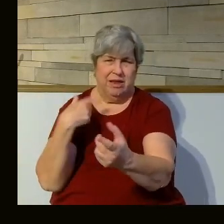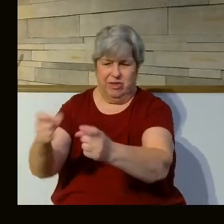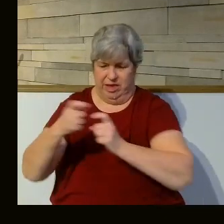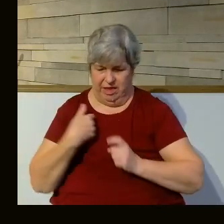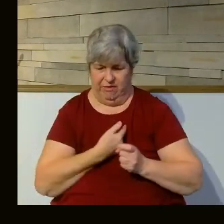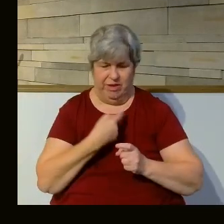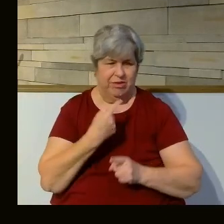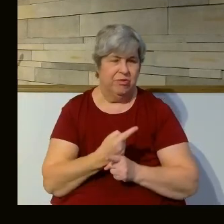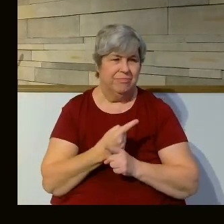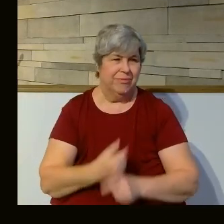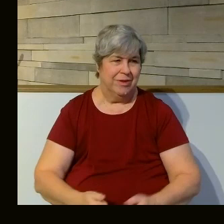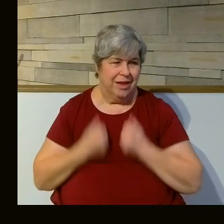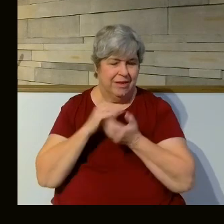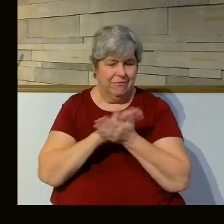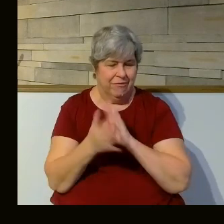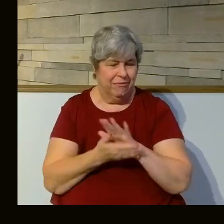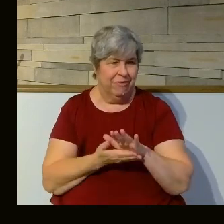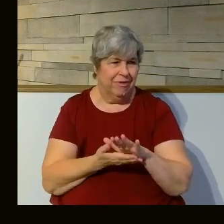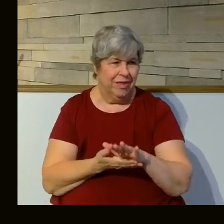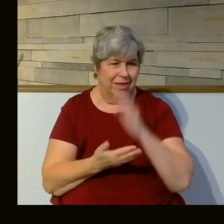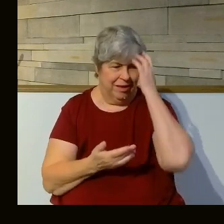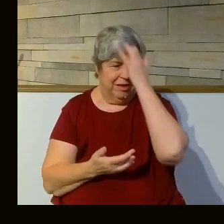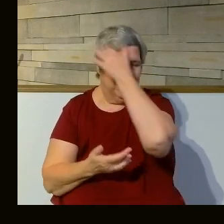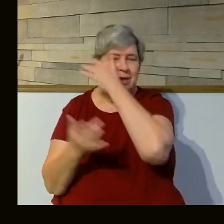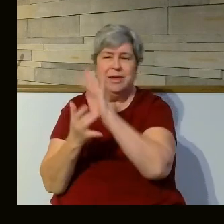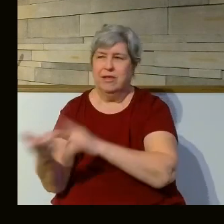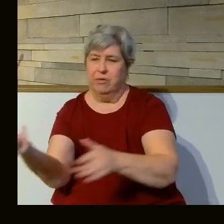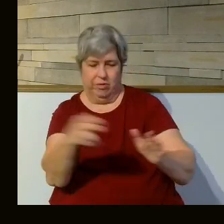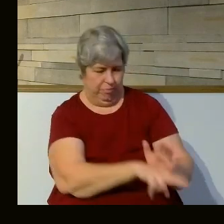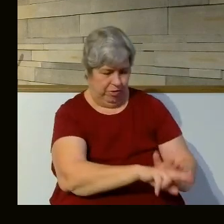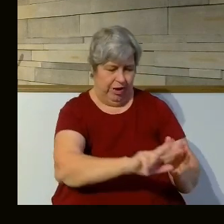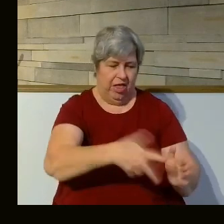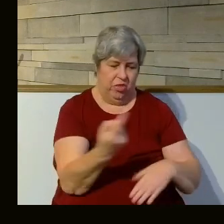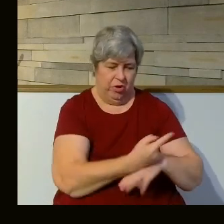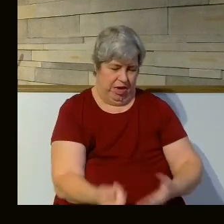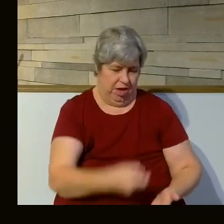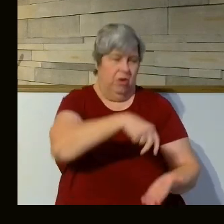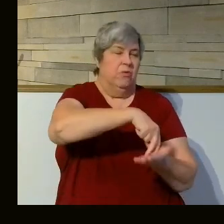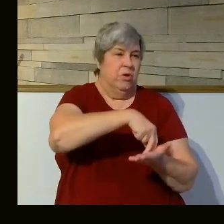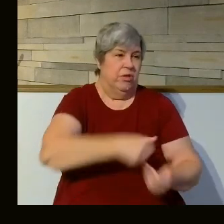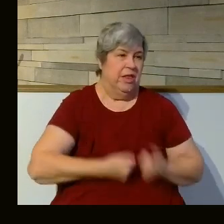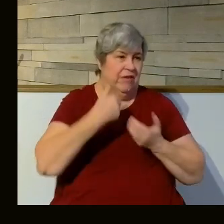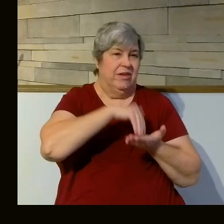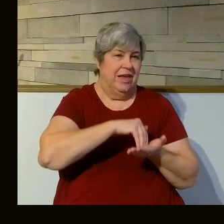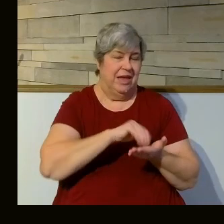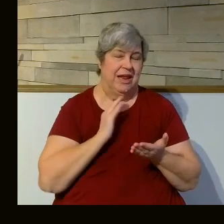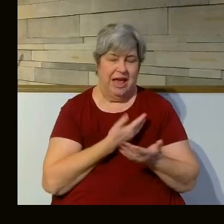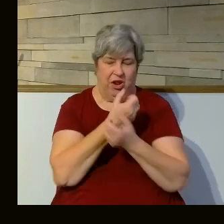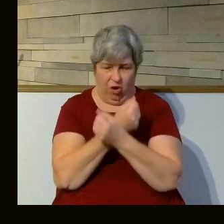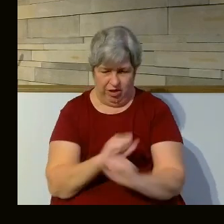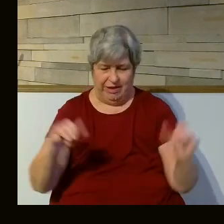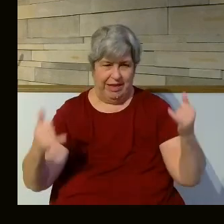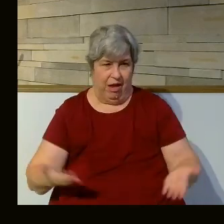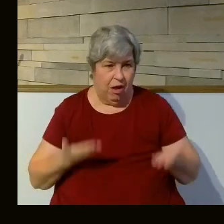the righteousness of God. Jesus was buried and rose again. And in that process, our salvation is